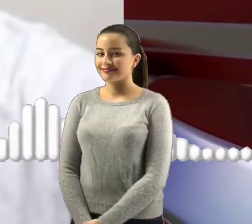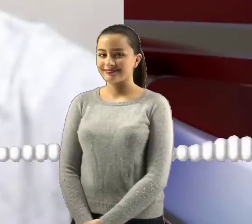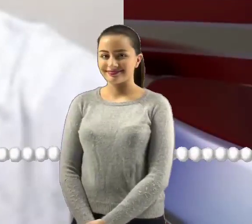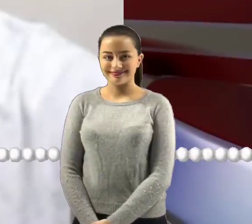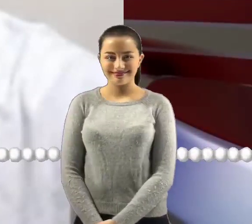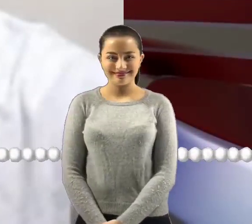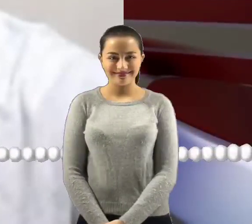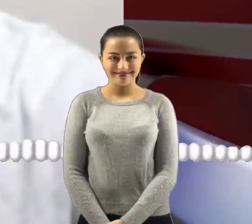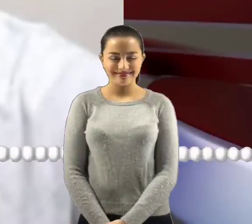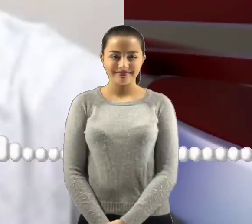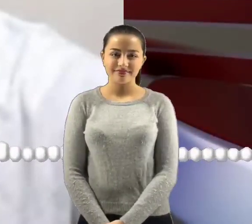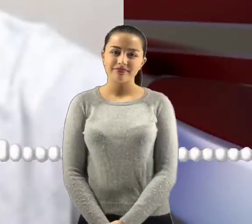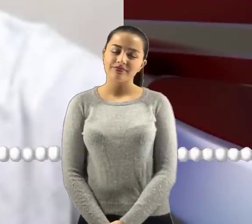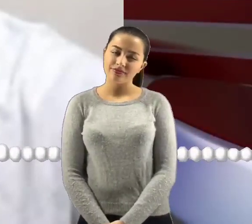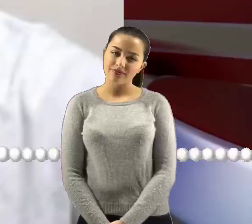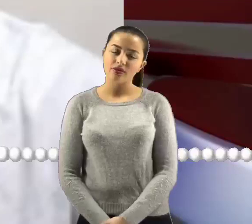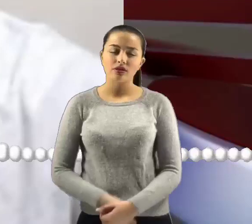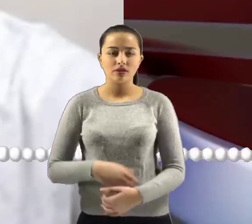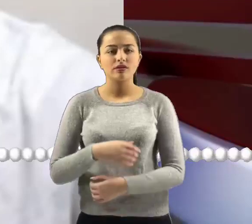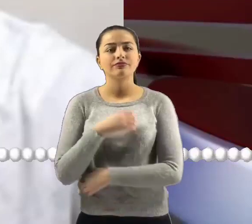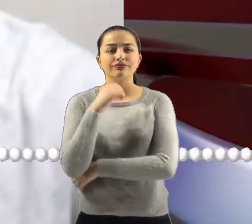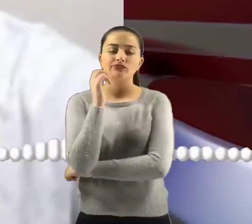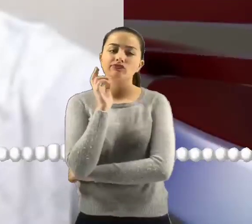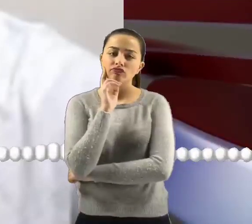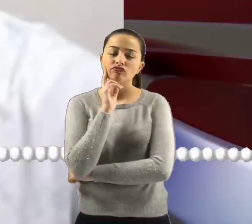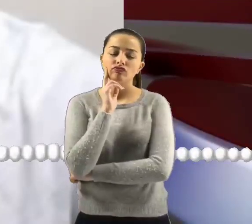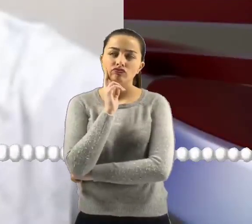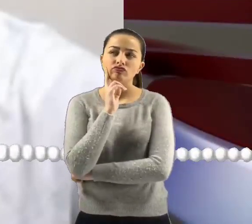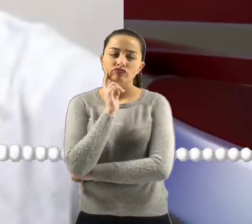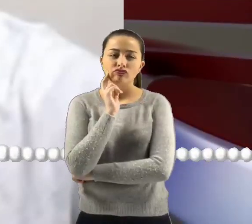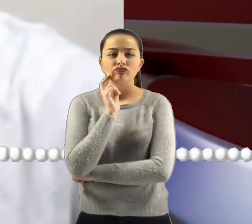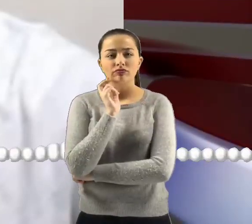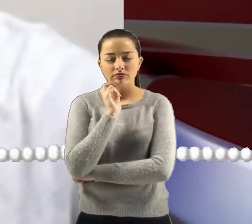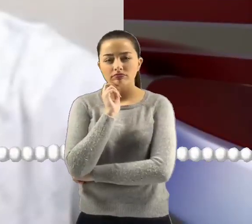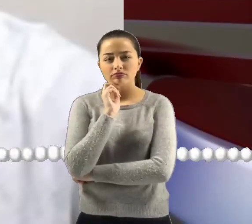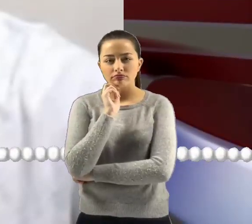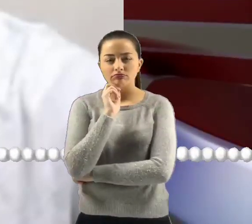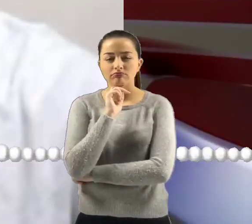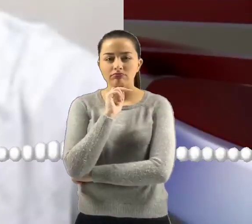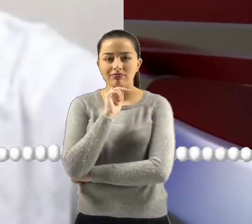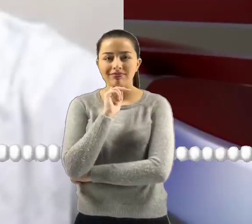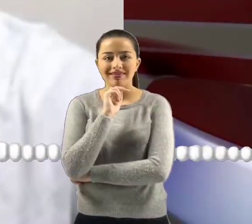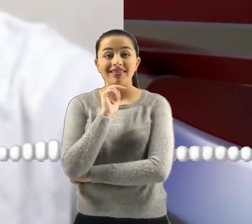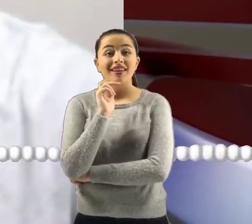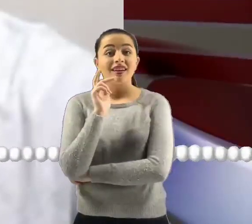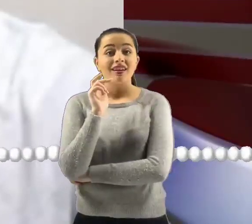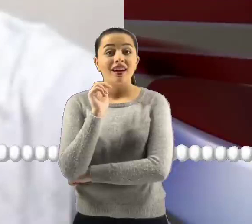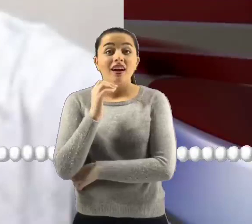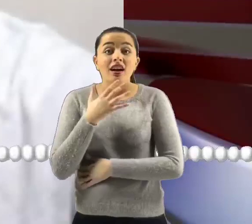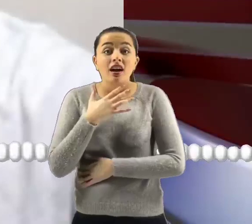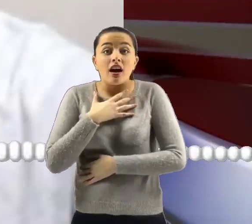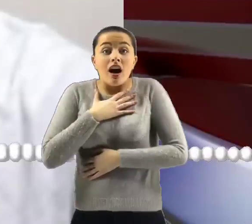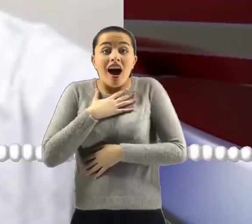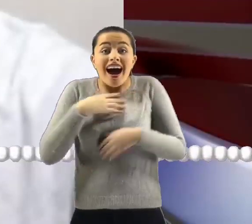na ụdị ọwụ na ụdị o si meri, ọwụ na ya atụghọ aka ya họpụta Tinubu.